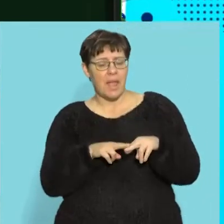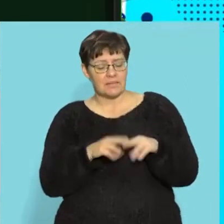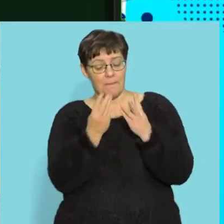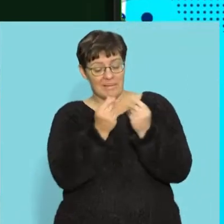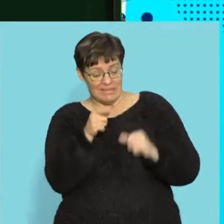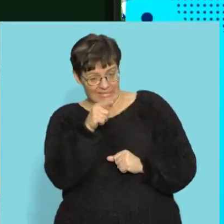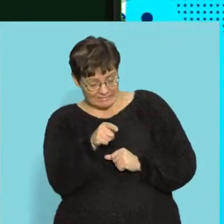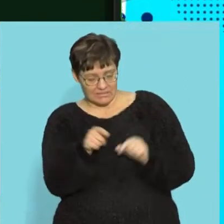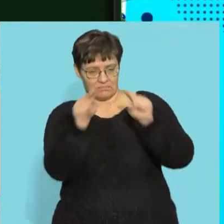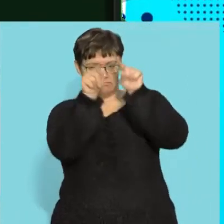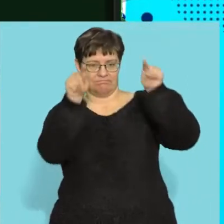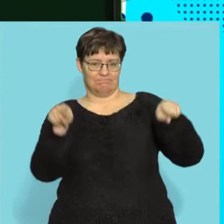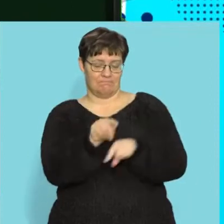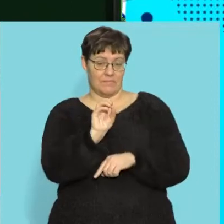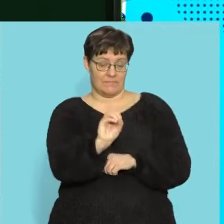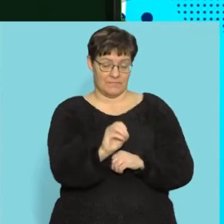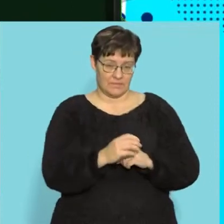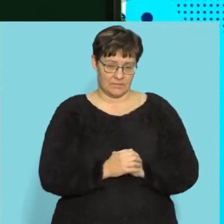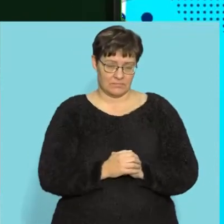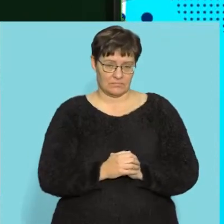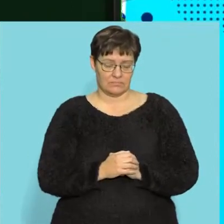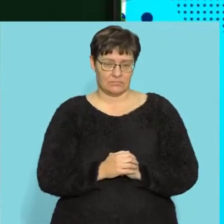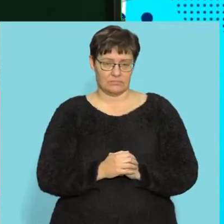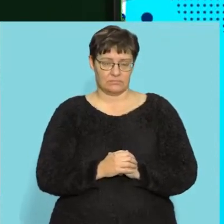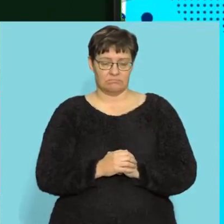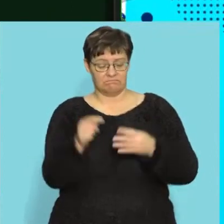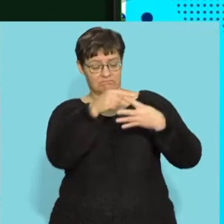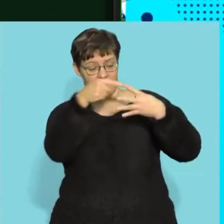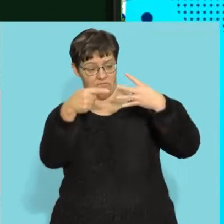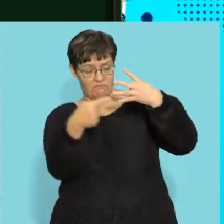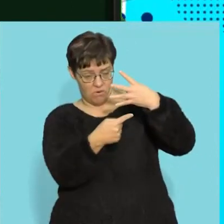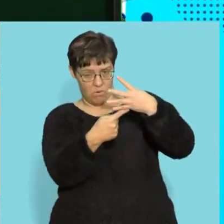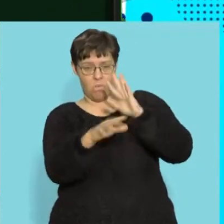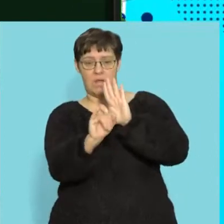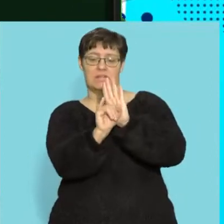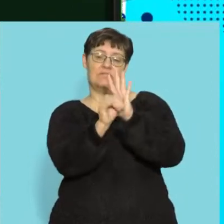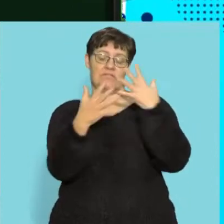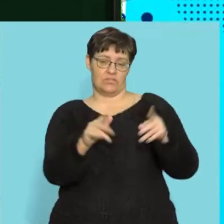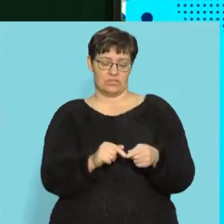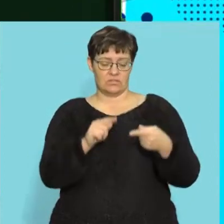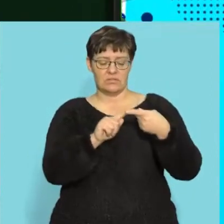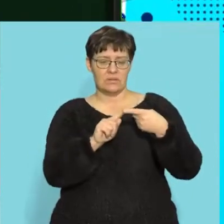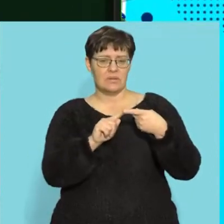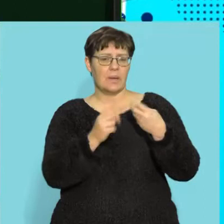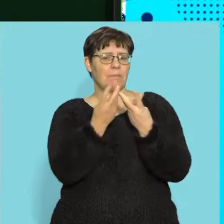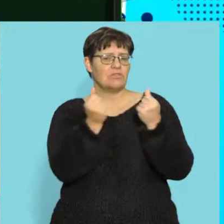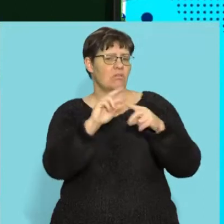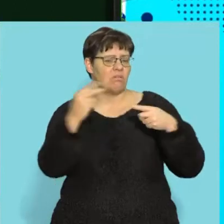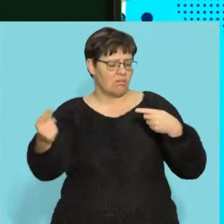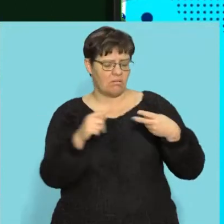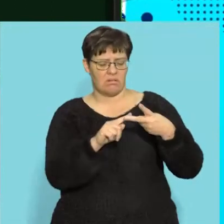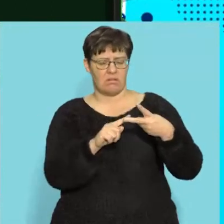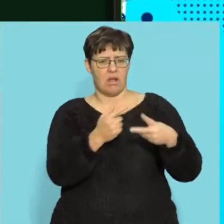material in a circuit. So we managed to identify 4 factors that affect resistance. It's the type of